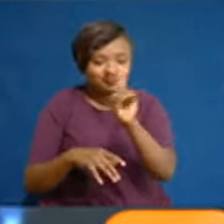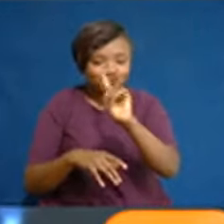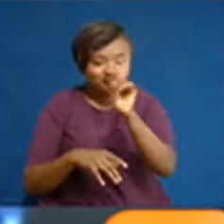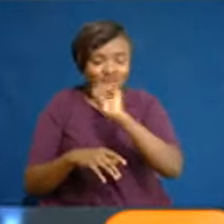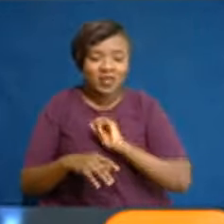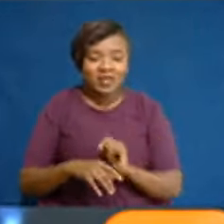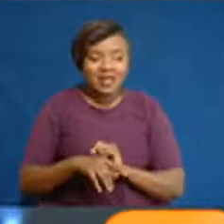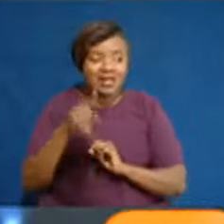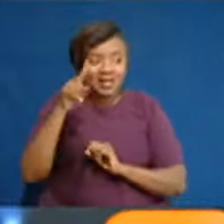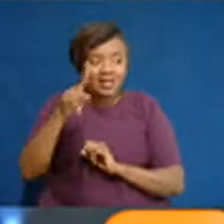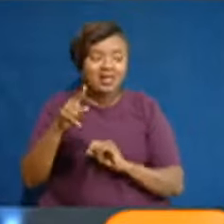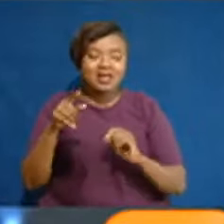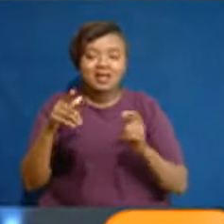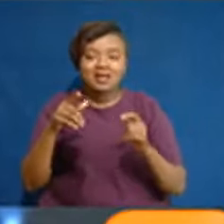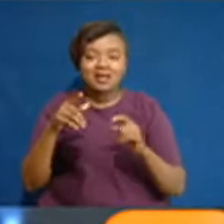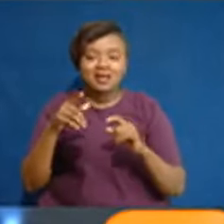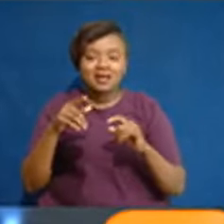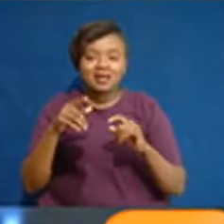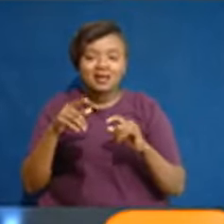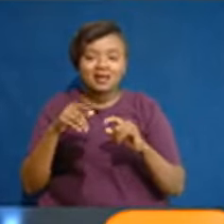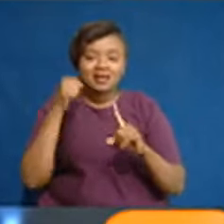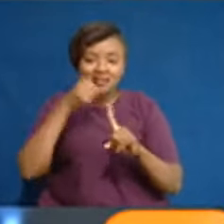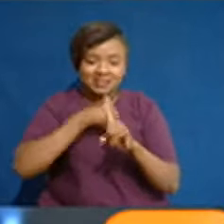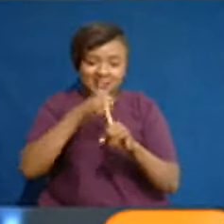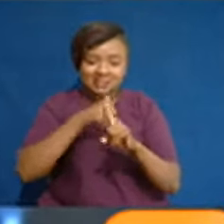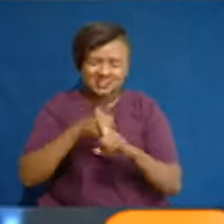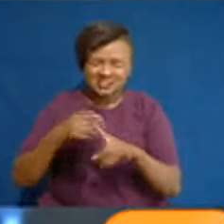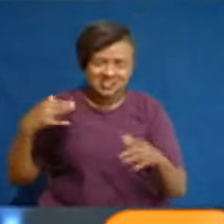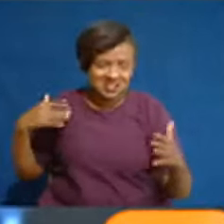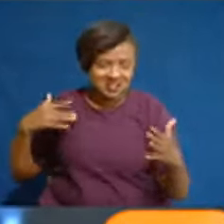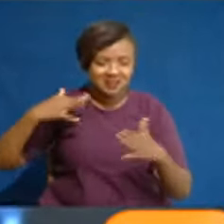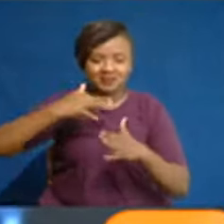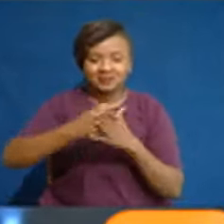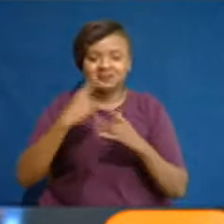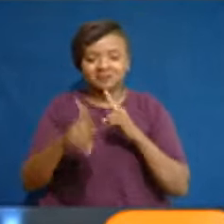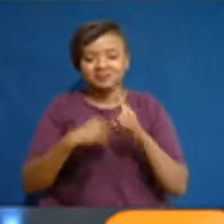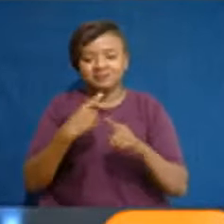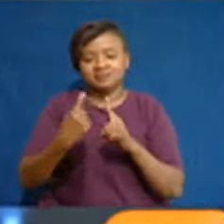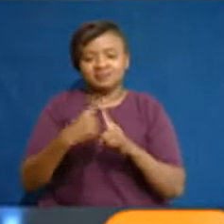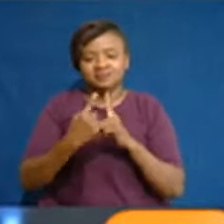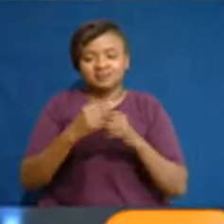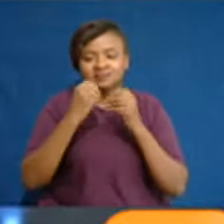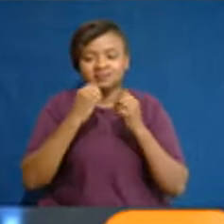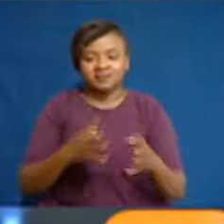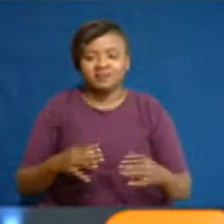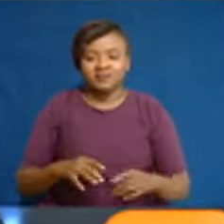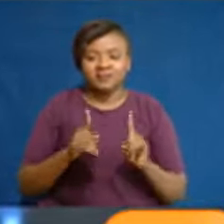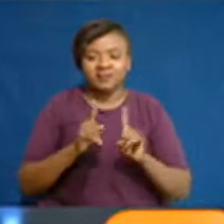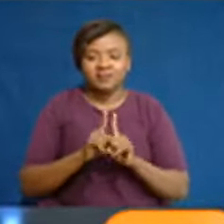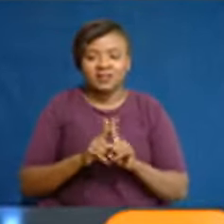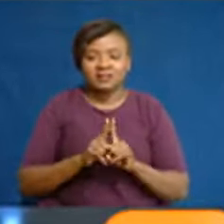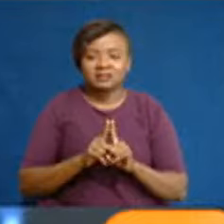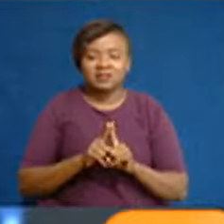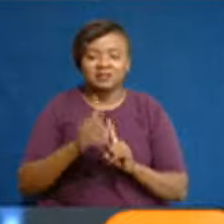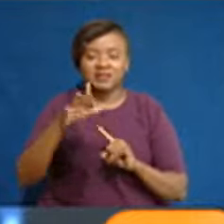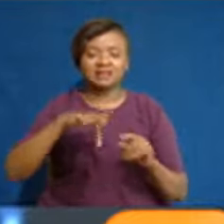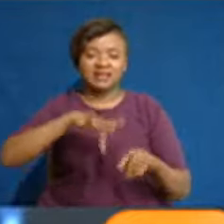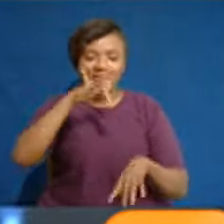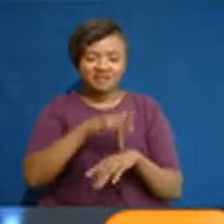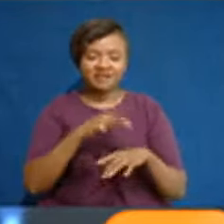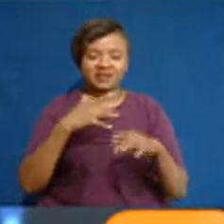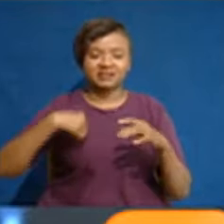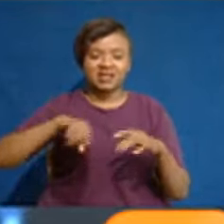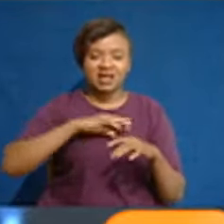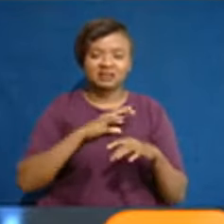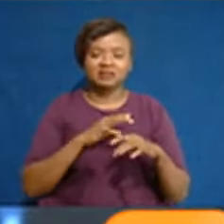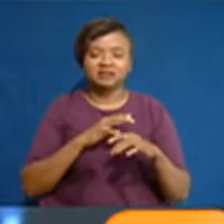go to parliament. It is a struggle that has been going on for many, many years. As Irongo is saying, it is shouldering on the struggles